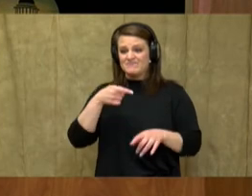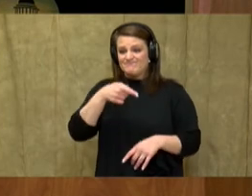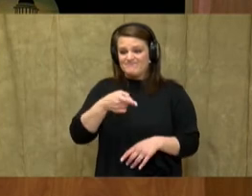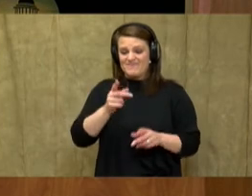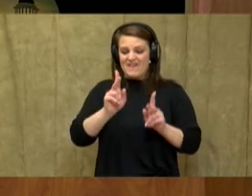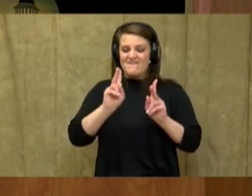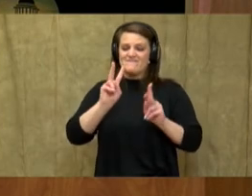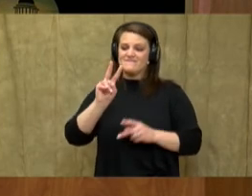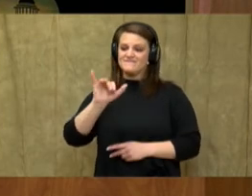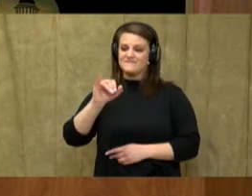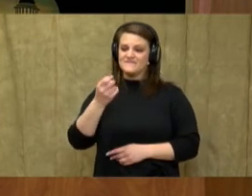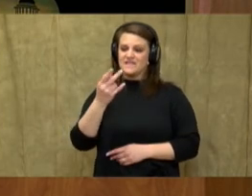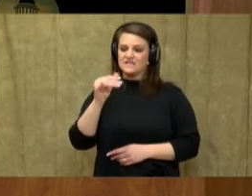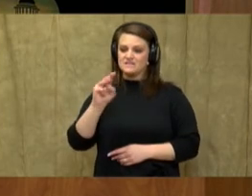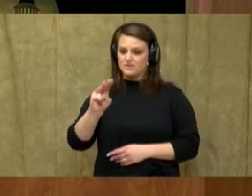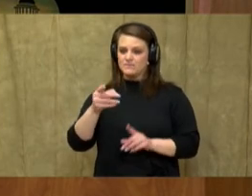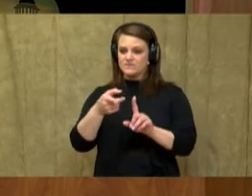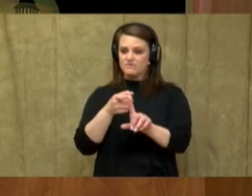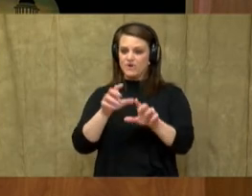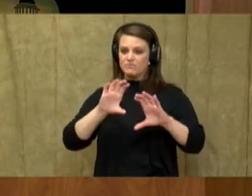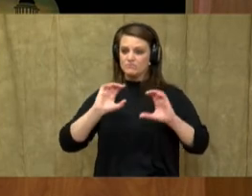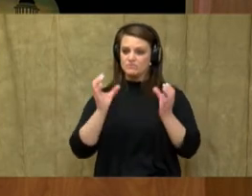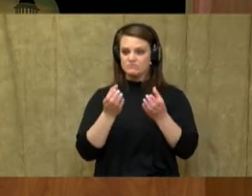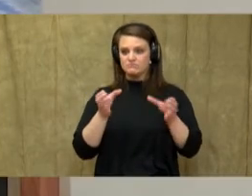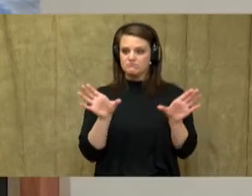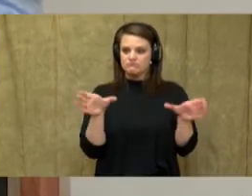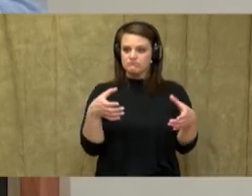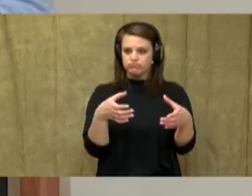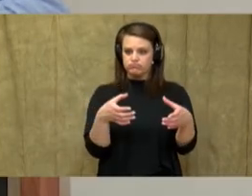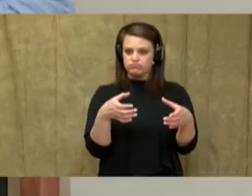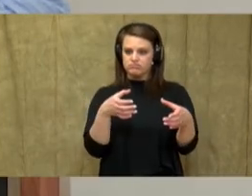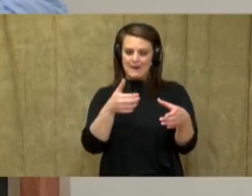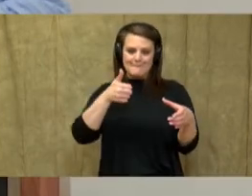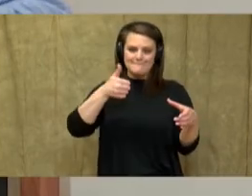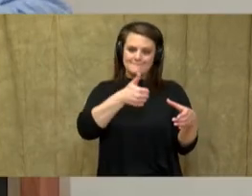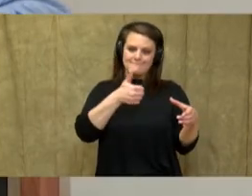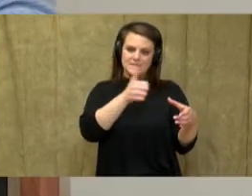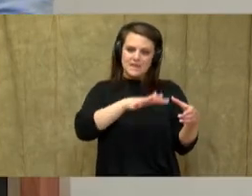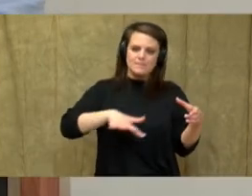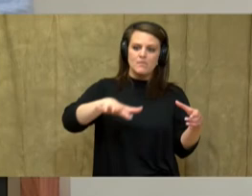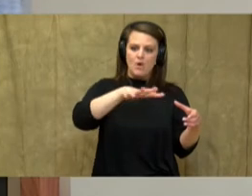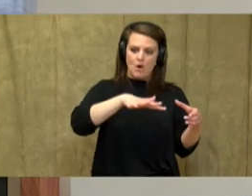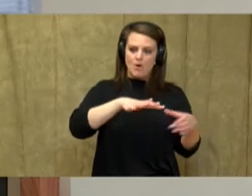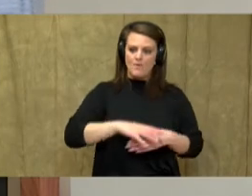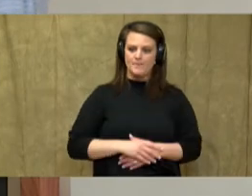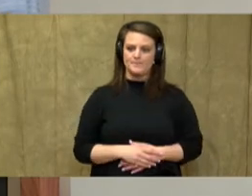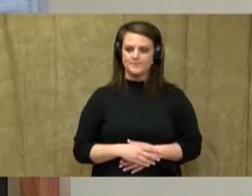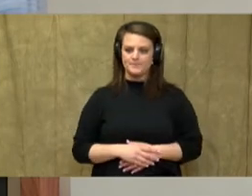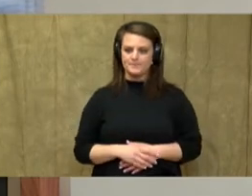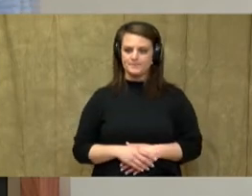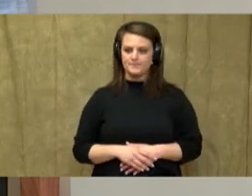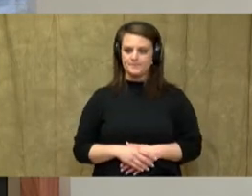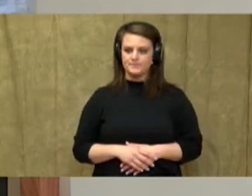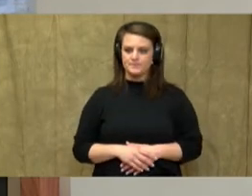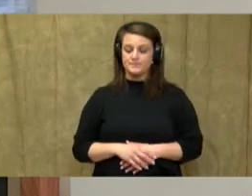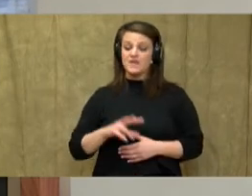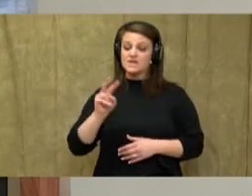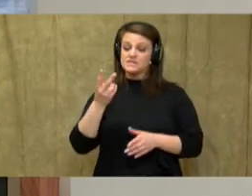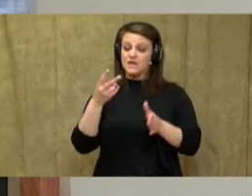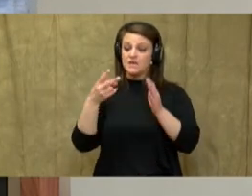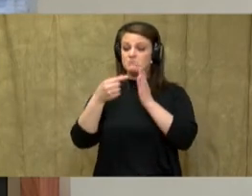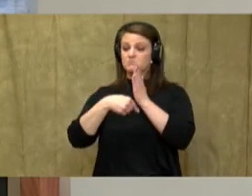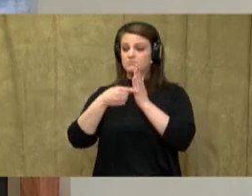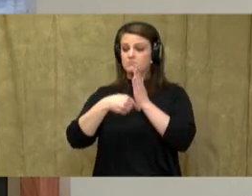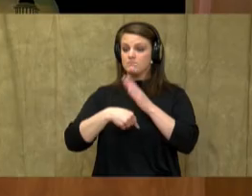as much as of the soldiers. So the crowd was just as much to blame as what the first one felt like. The second